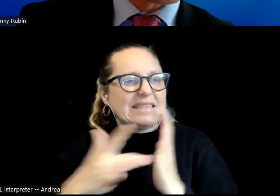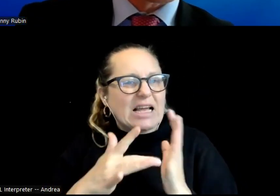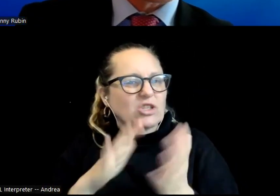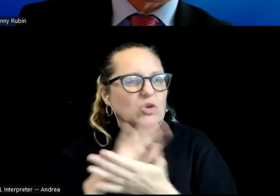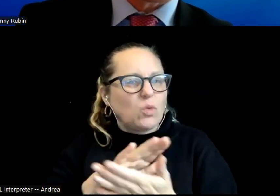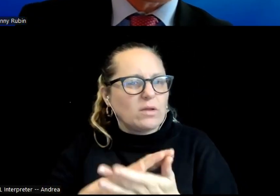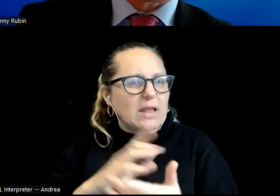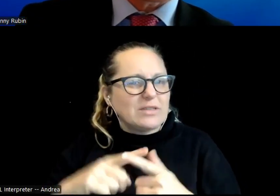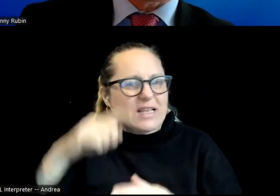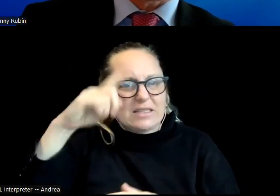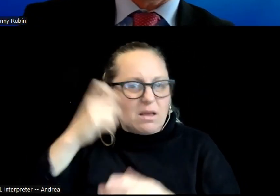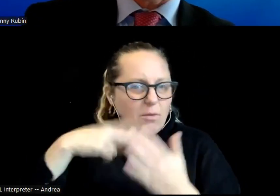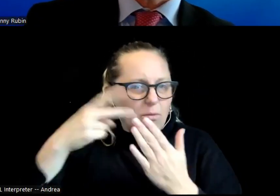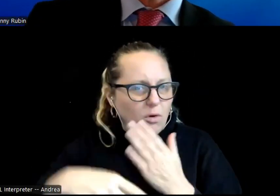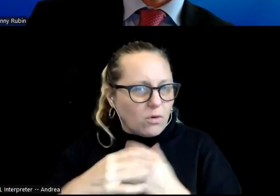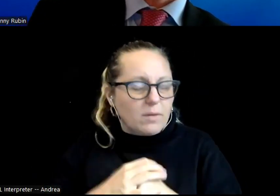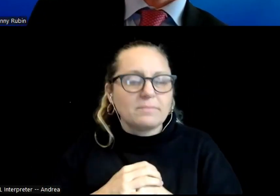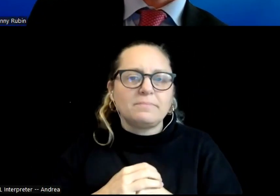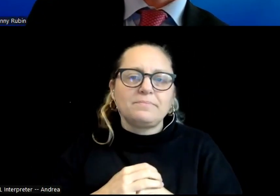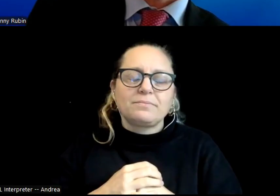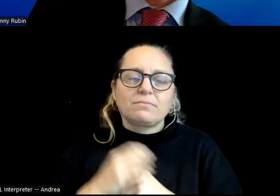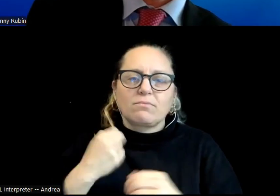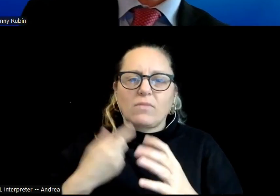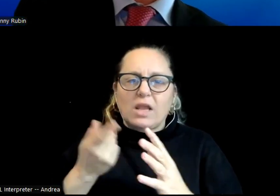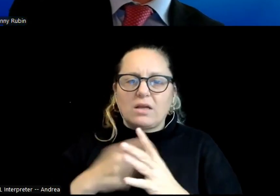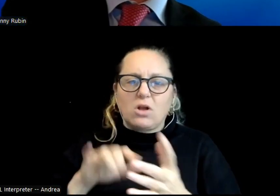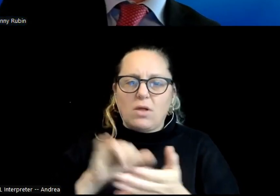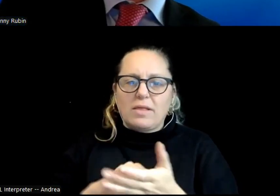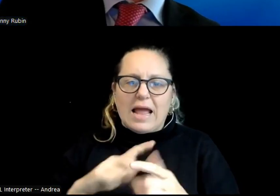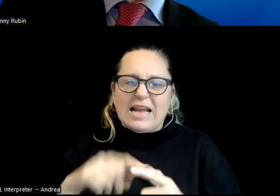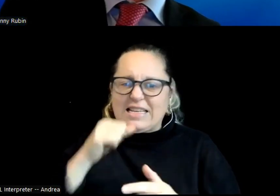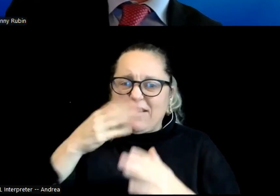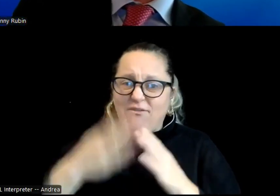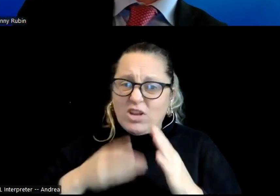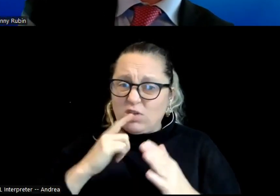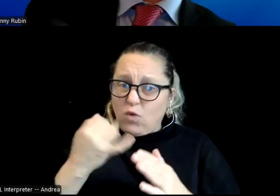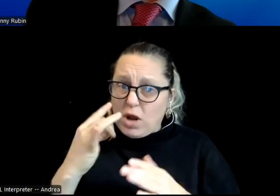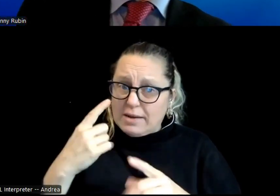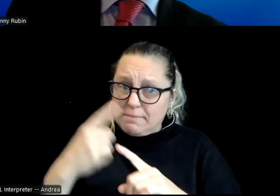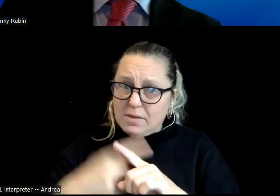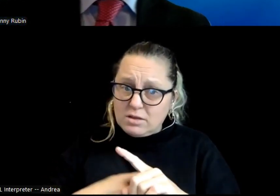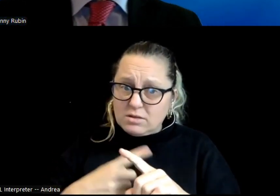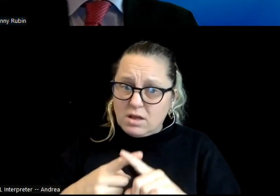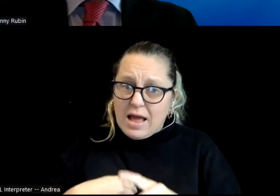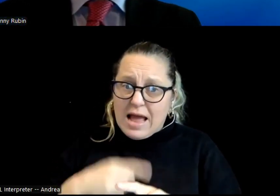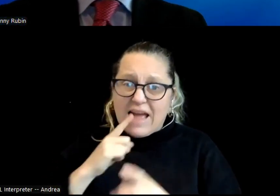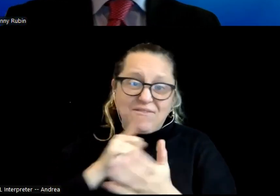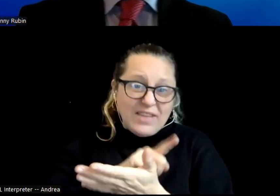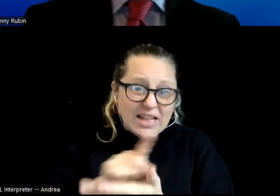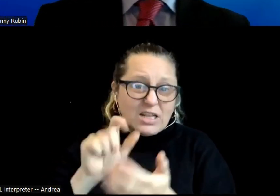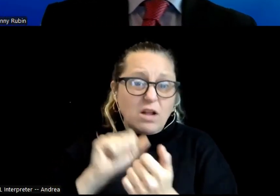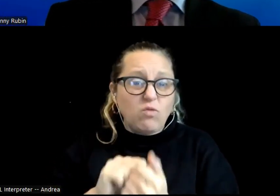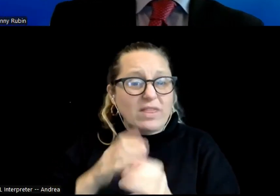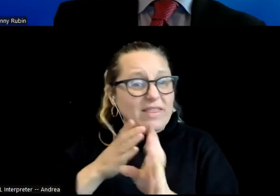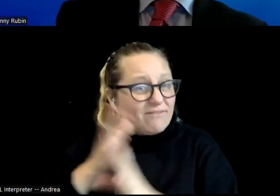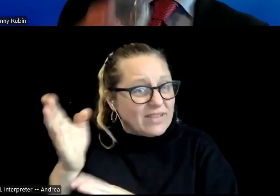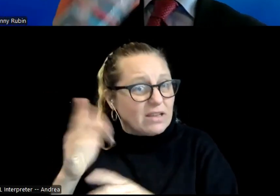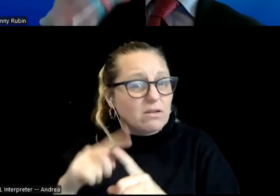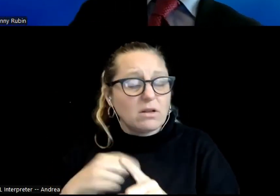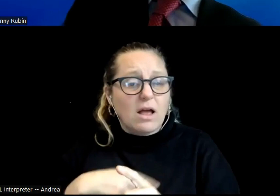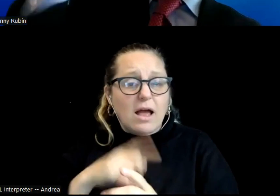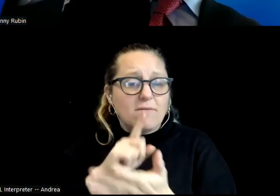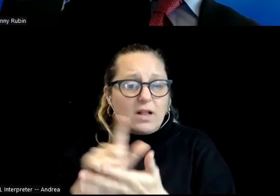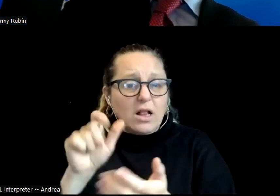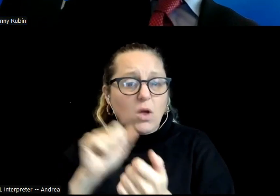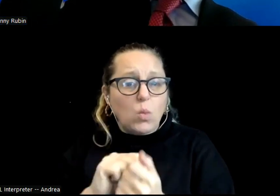summer program that I started, and I didn't finish for 18 months. And I just fell in love with the field. I fell in love with